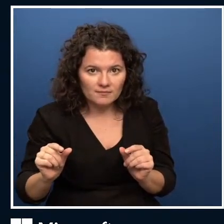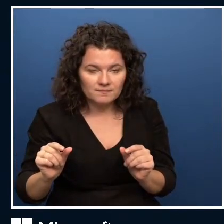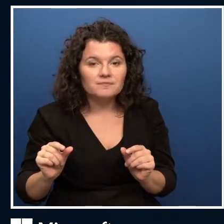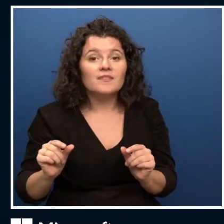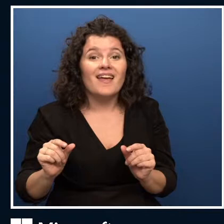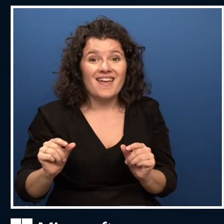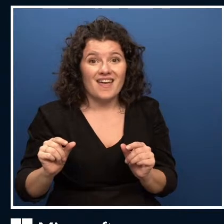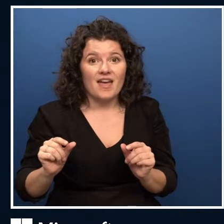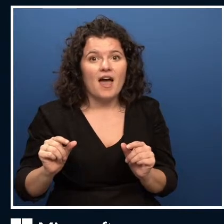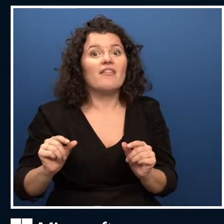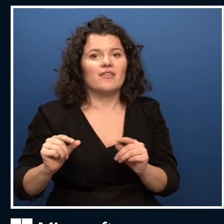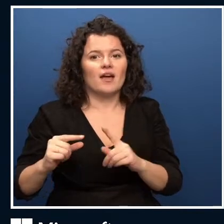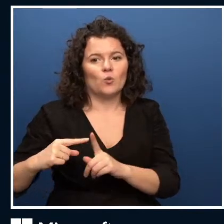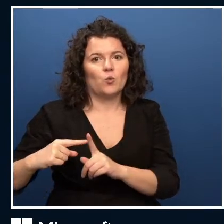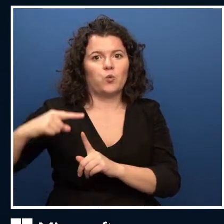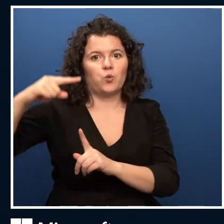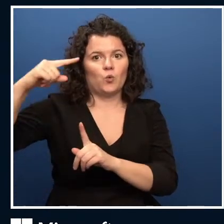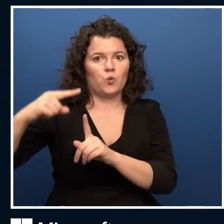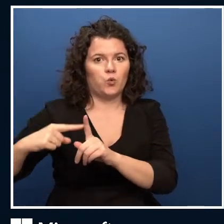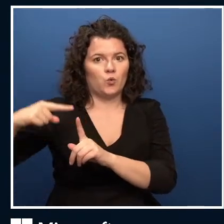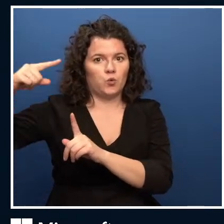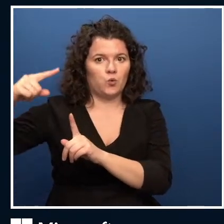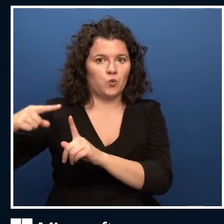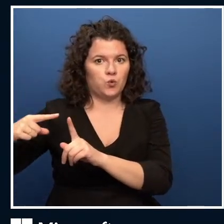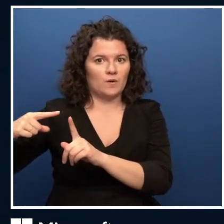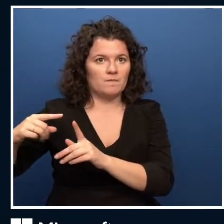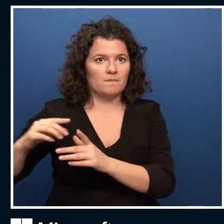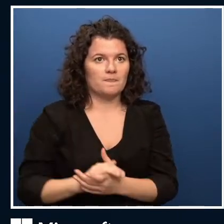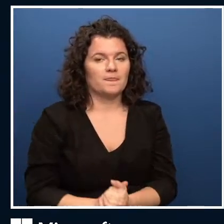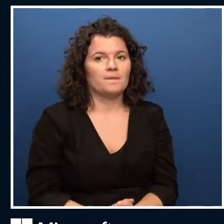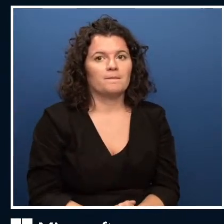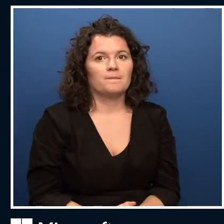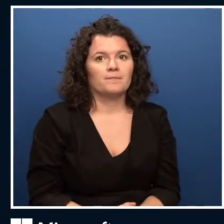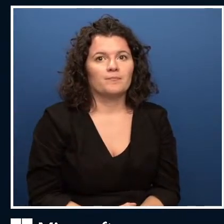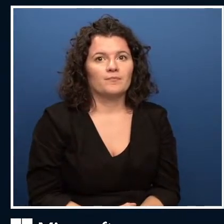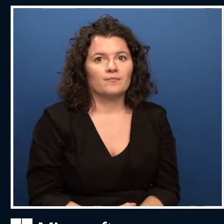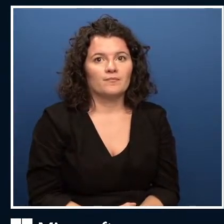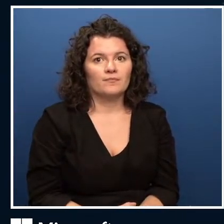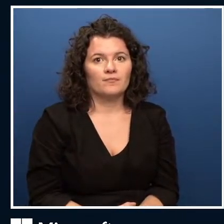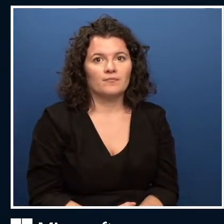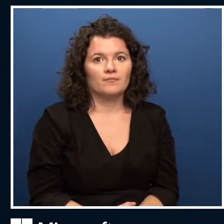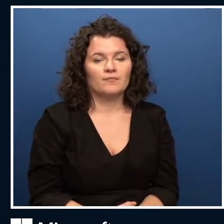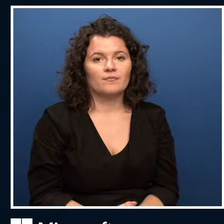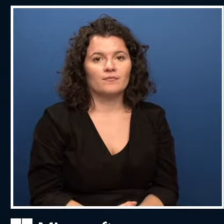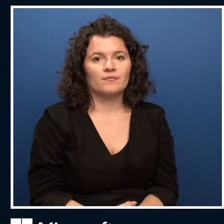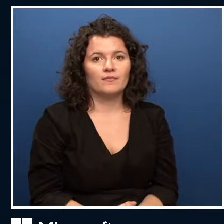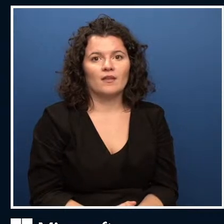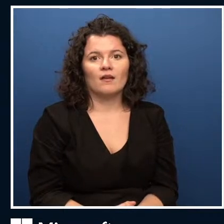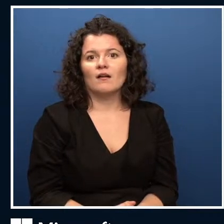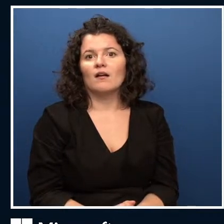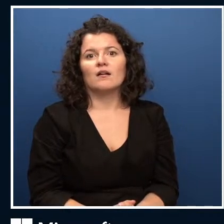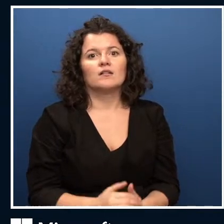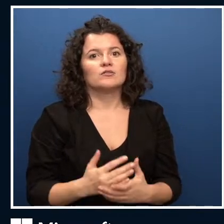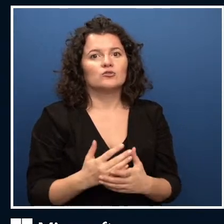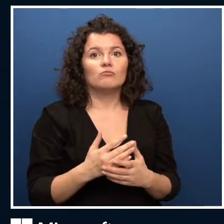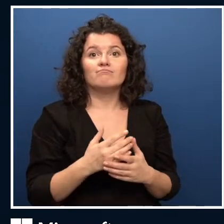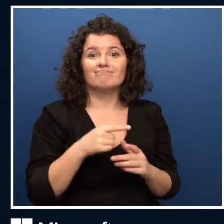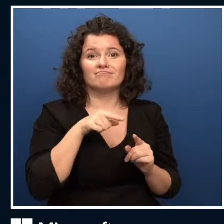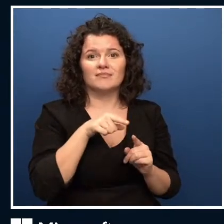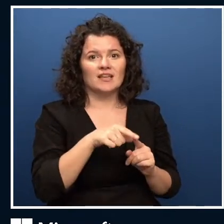composition. So for example, a Fourier transform is able to split the signal into different sine and cosine waves,